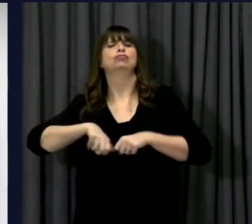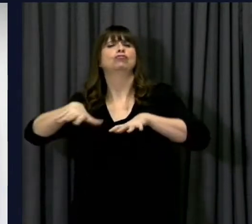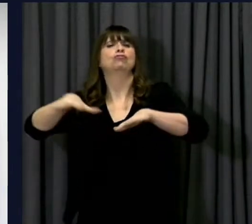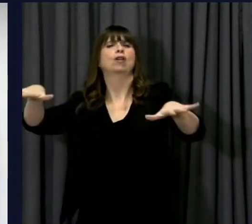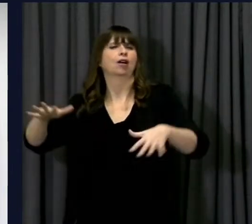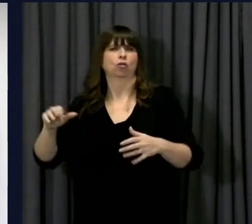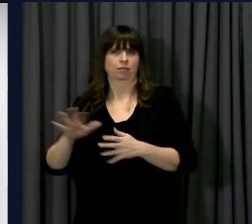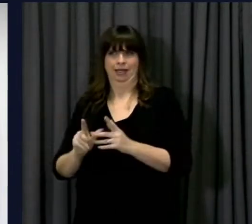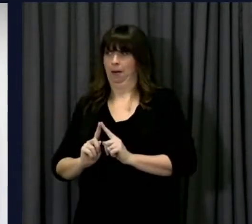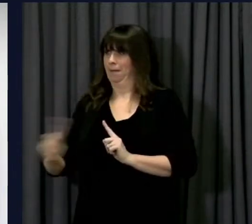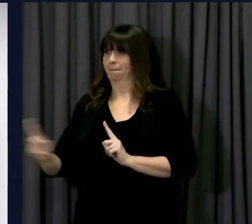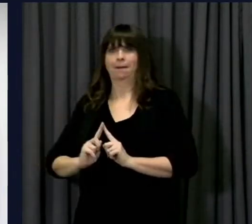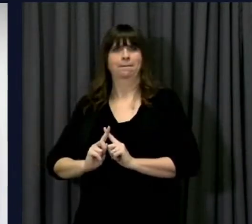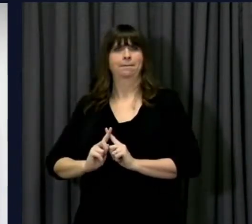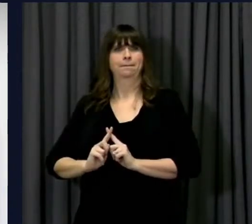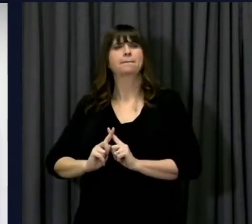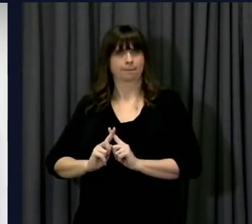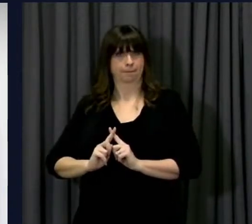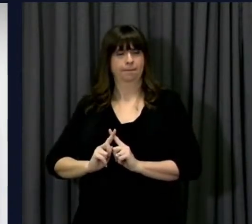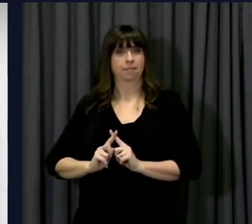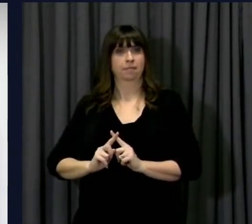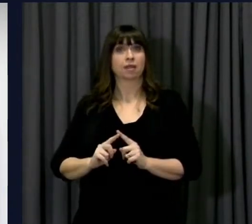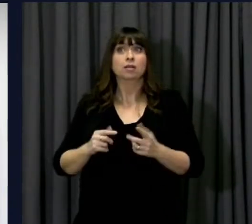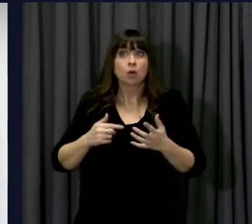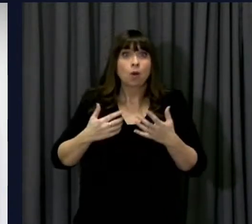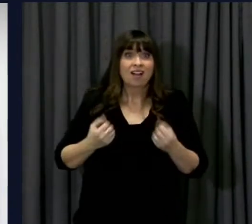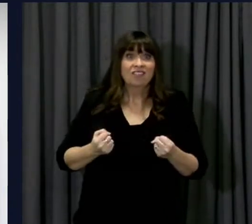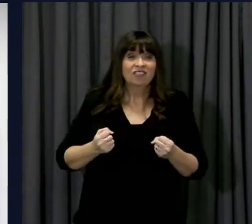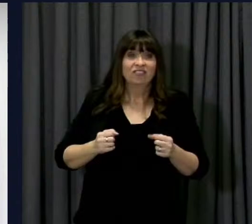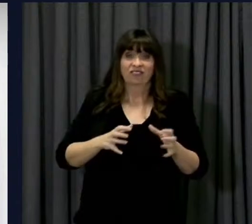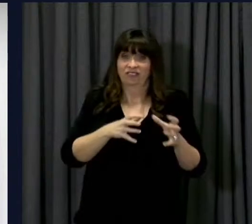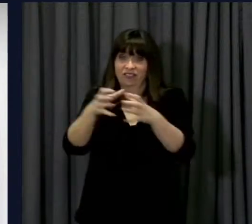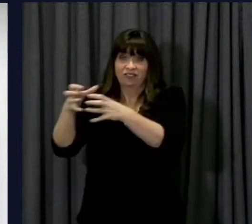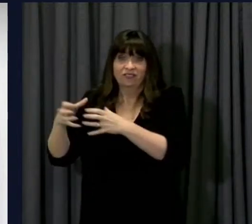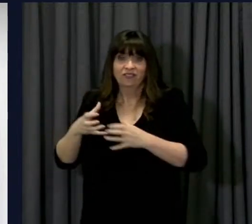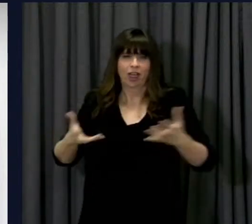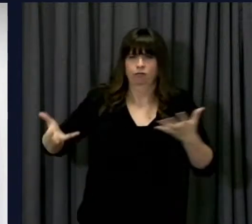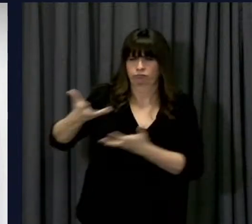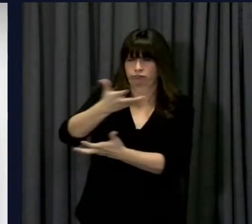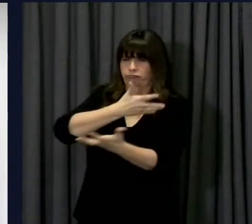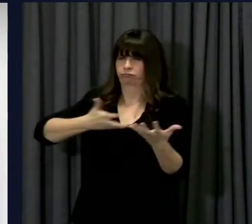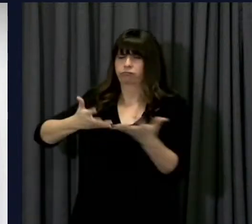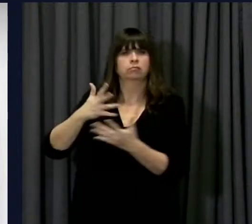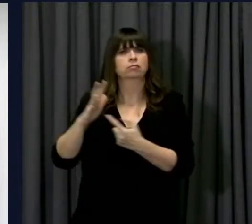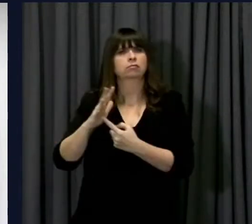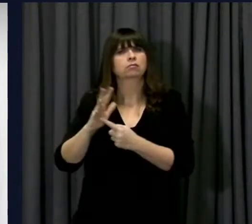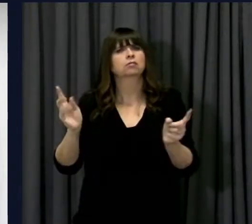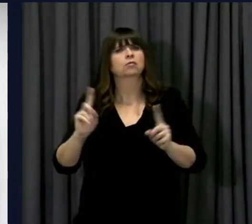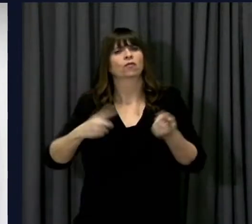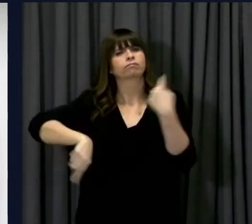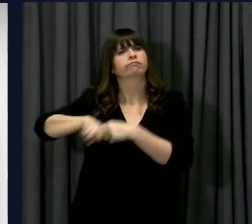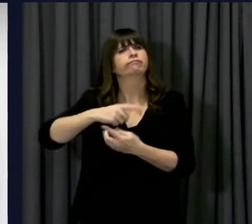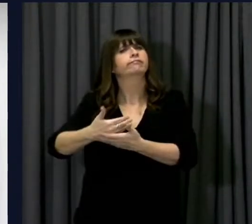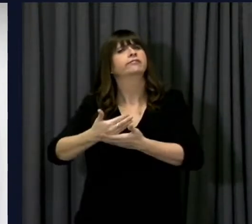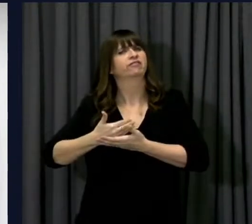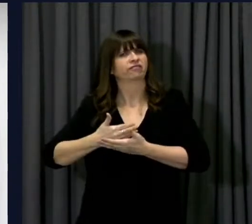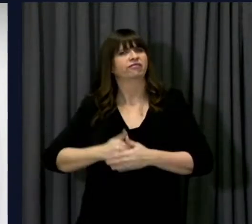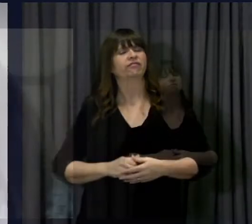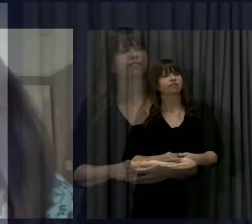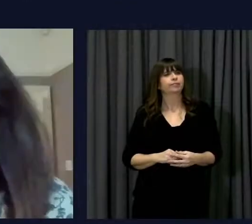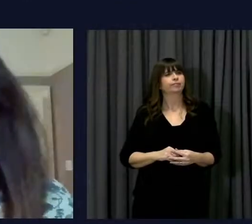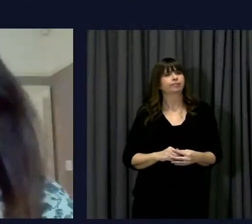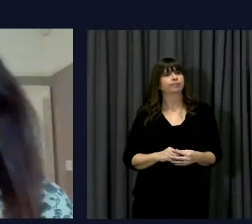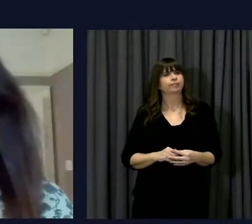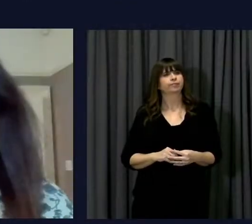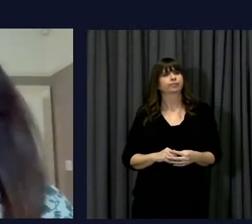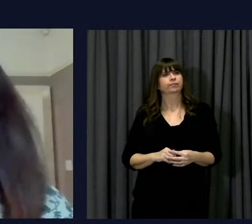be limited. But that sharing of information between all agencies is essential to keep all of us safe. Thank you. If